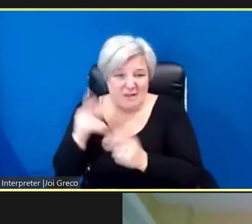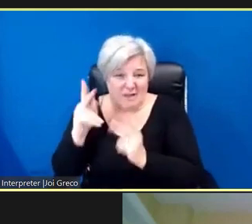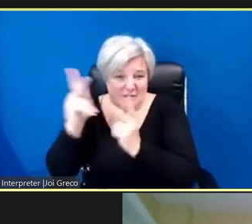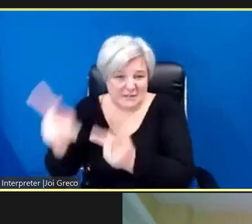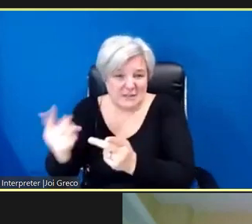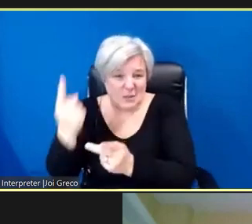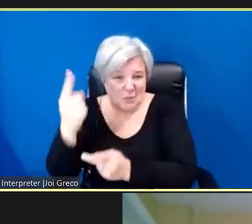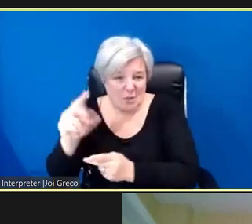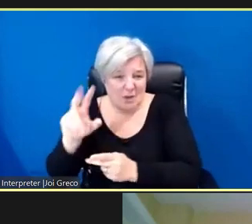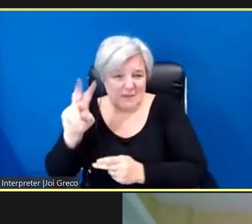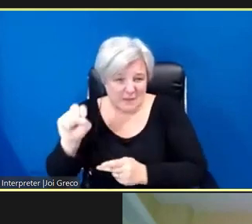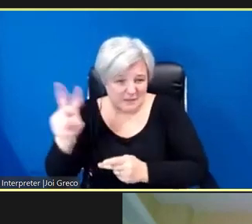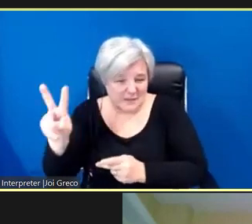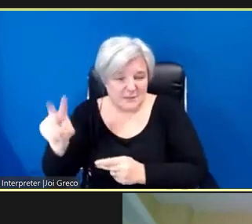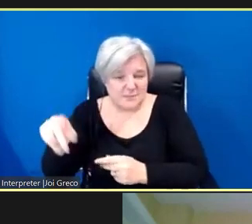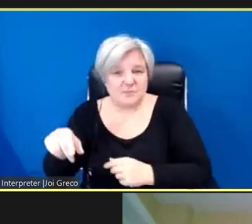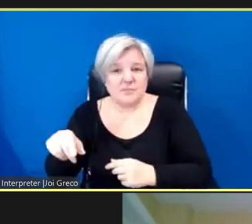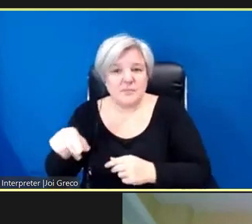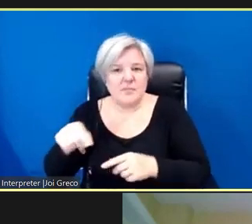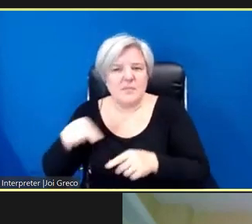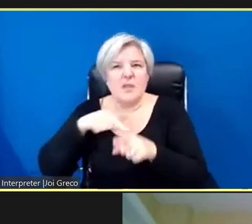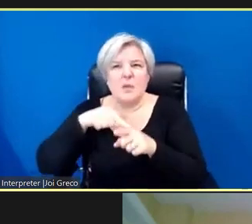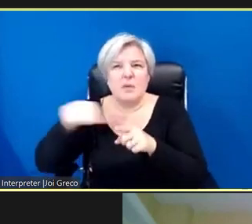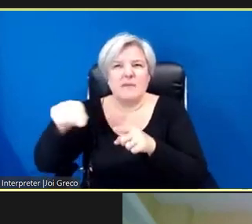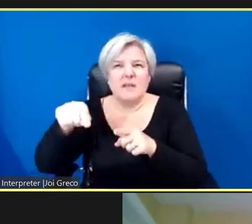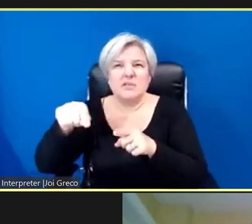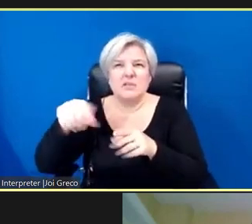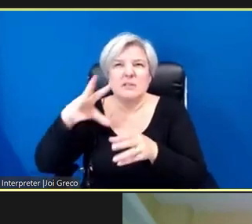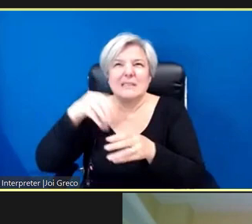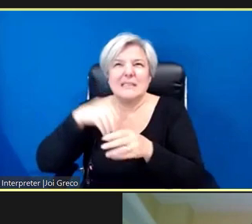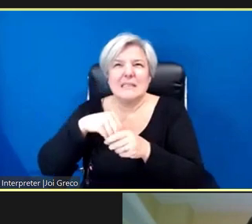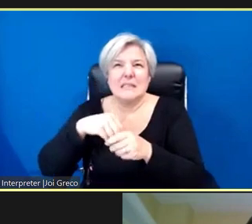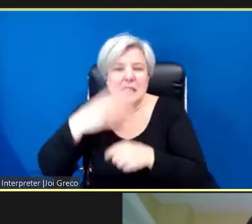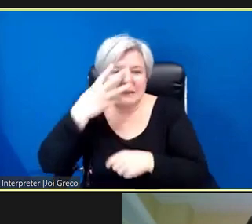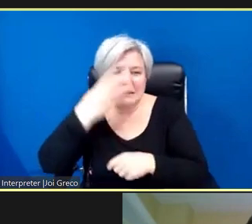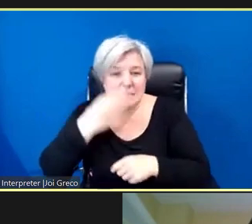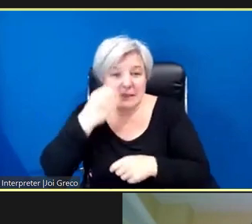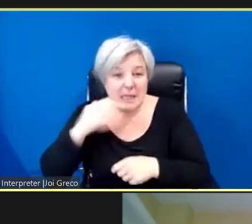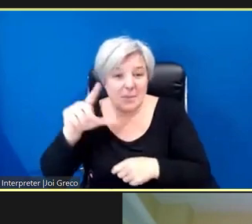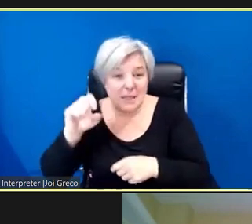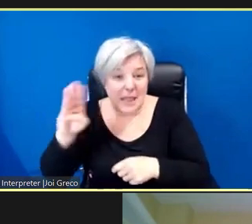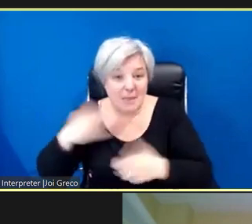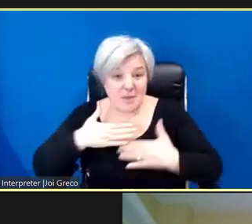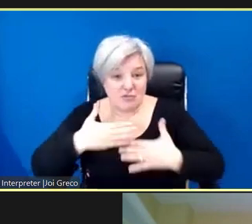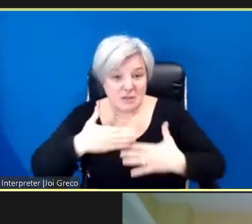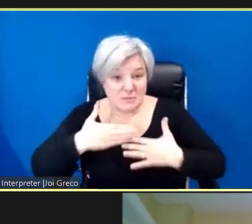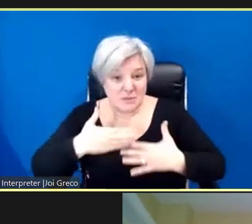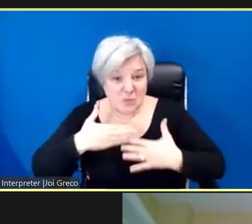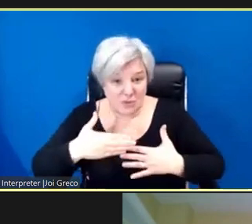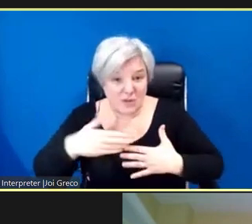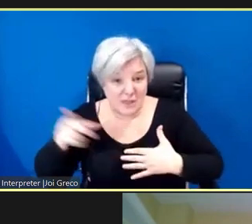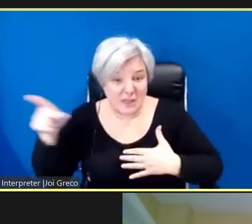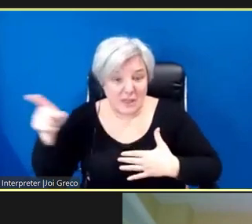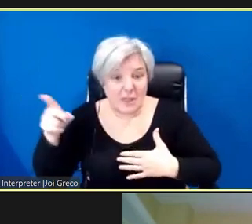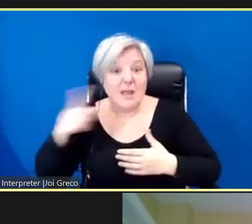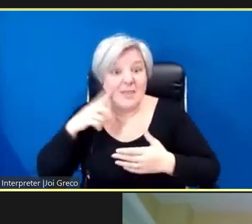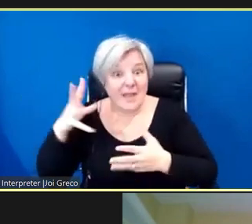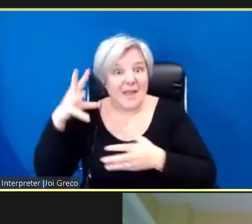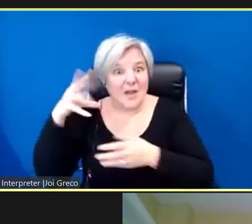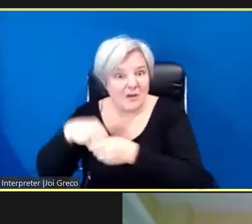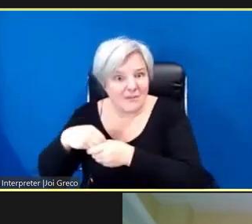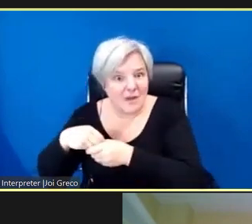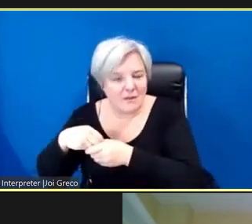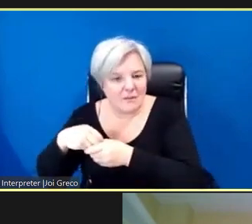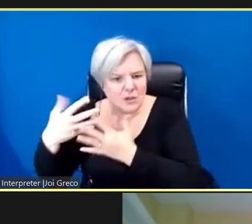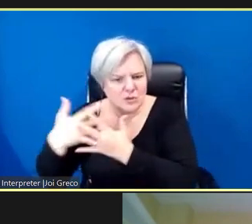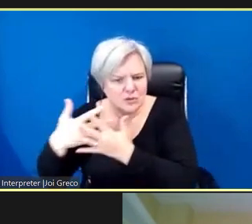is the professionals in the sleep lab and respiratory therapy who actually conduct the screening